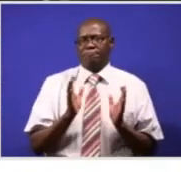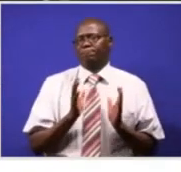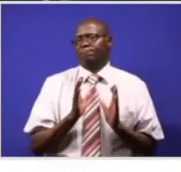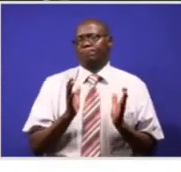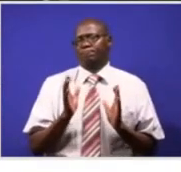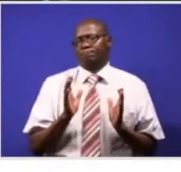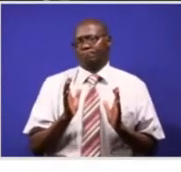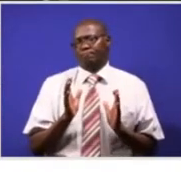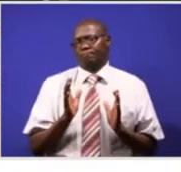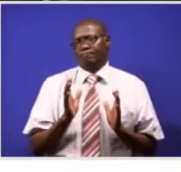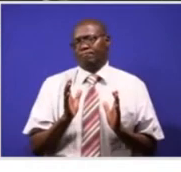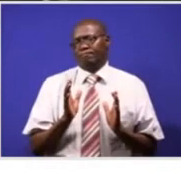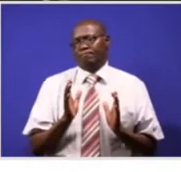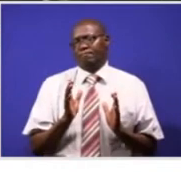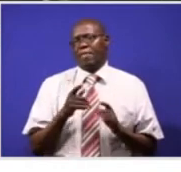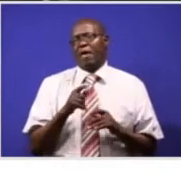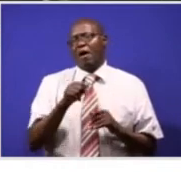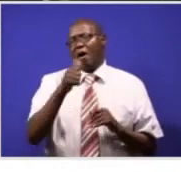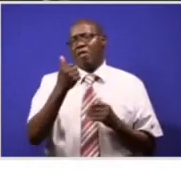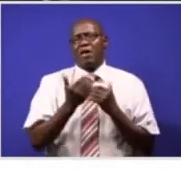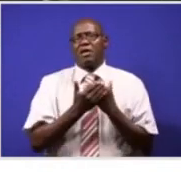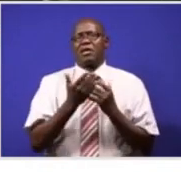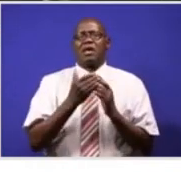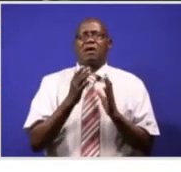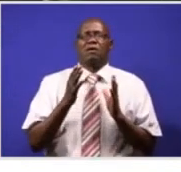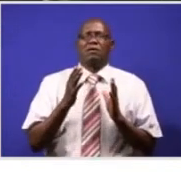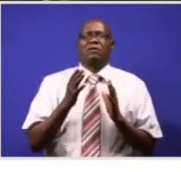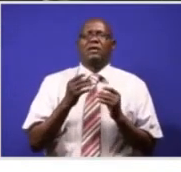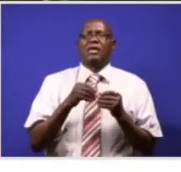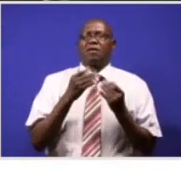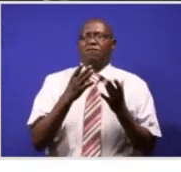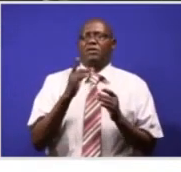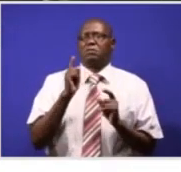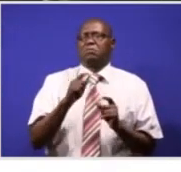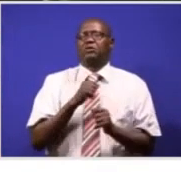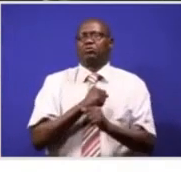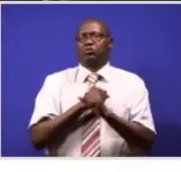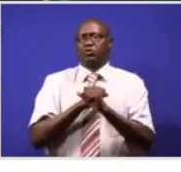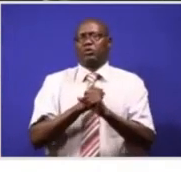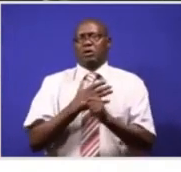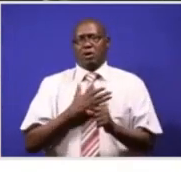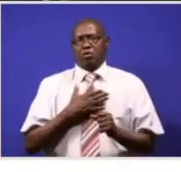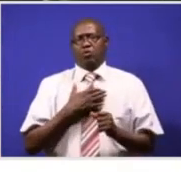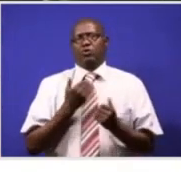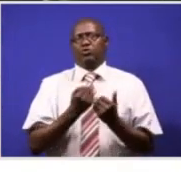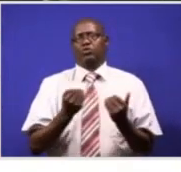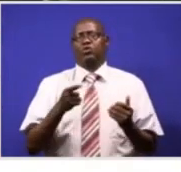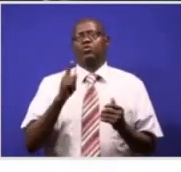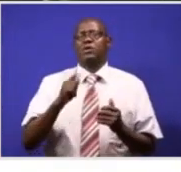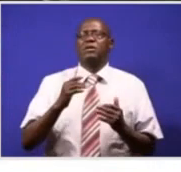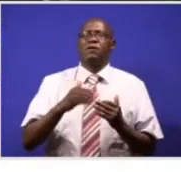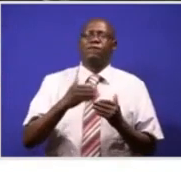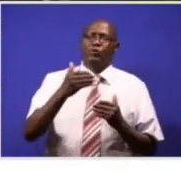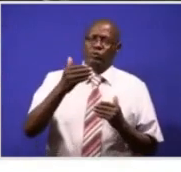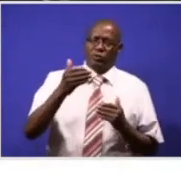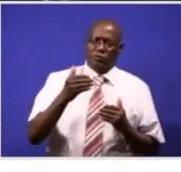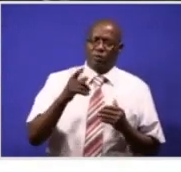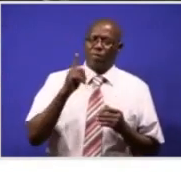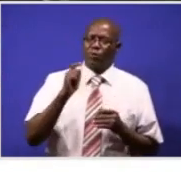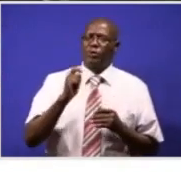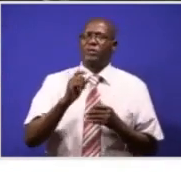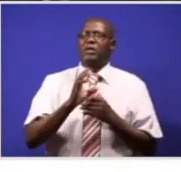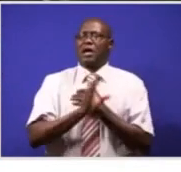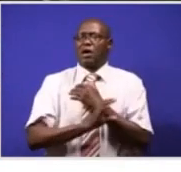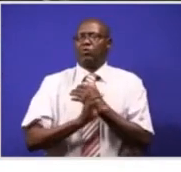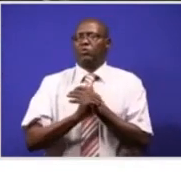other child caregivers, we need to protect our children. We need a future. We need a country